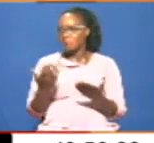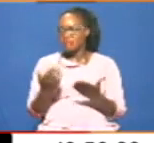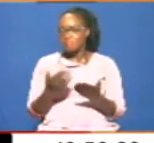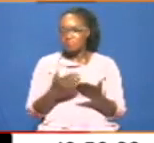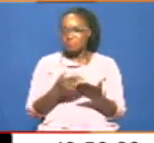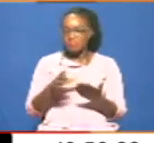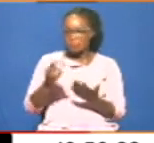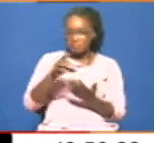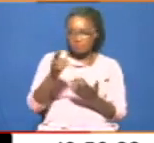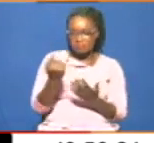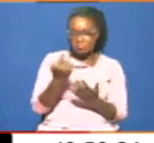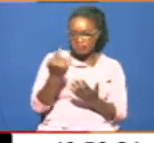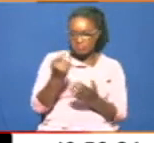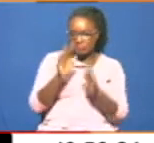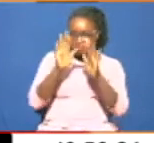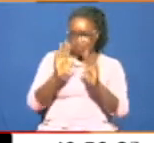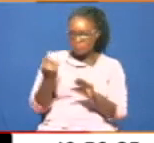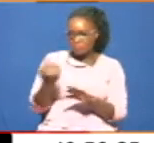by the time they start thinking of